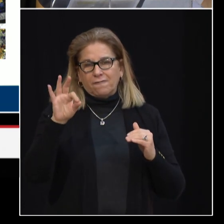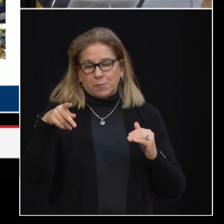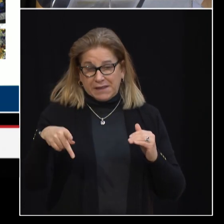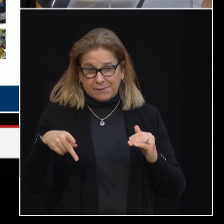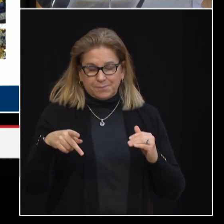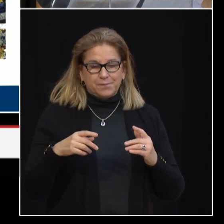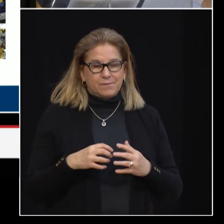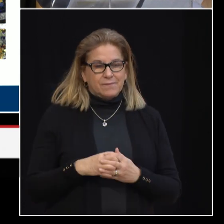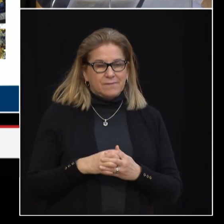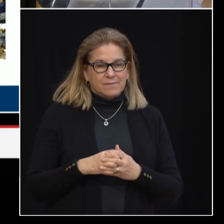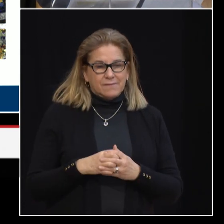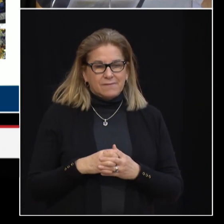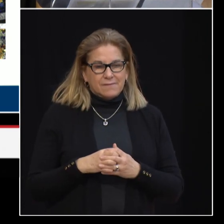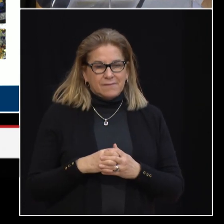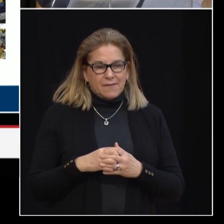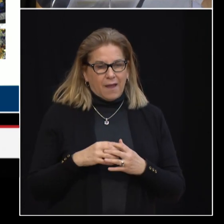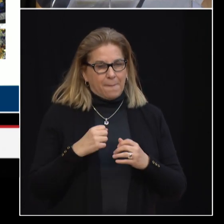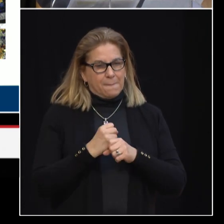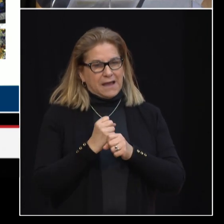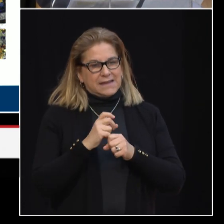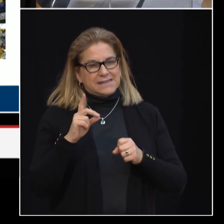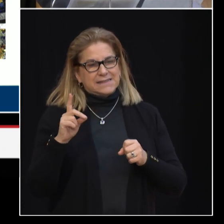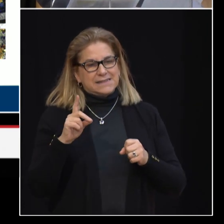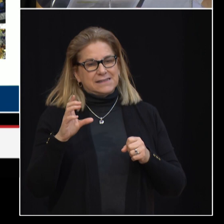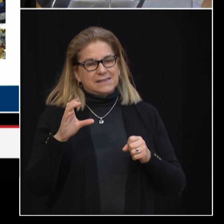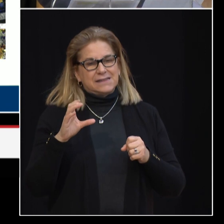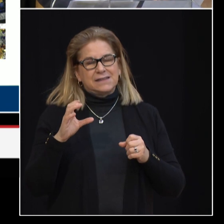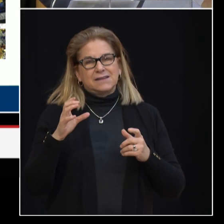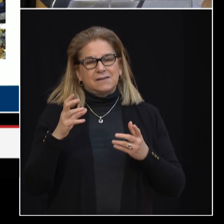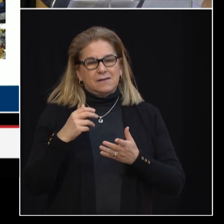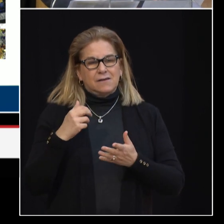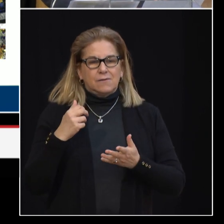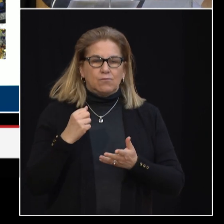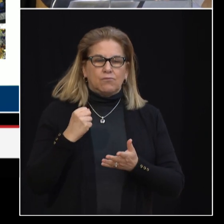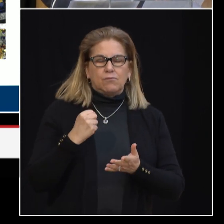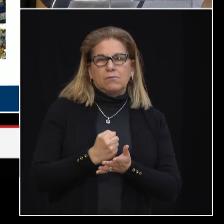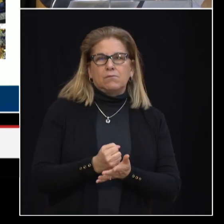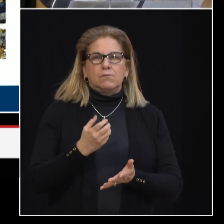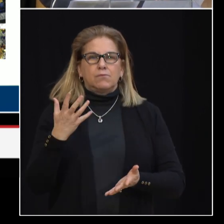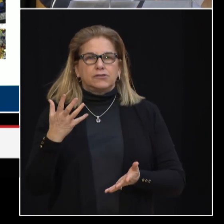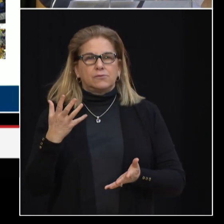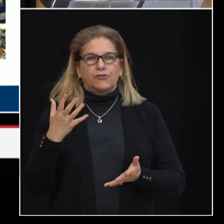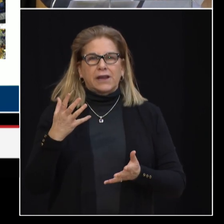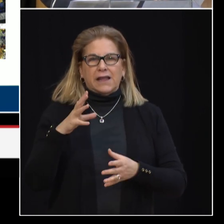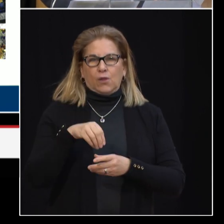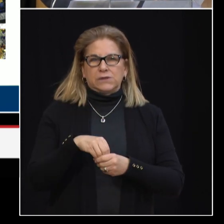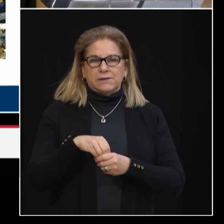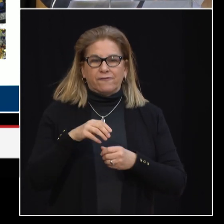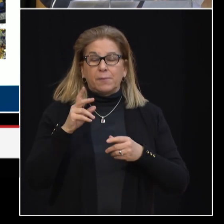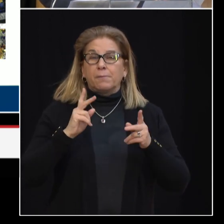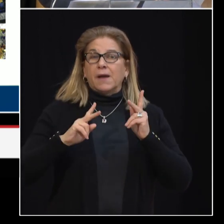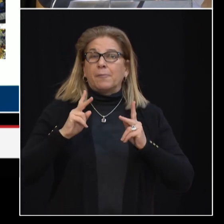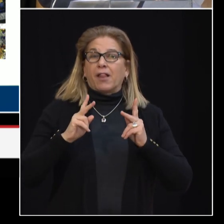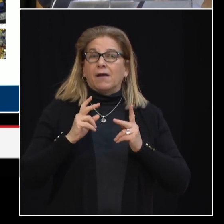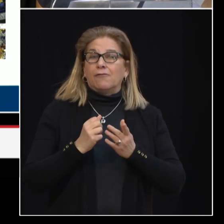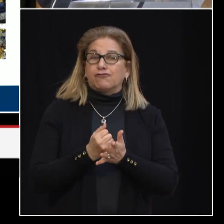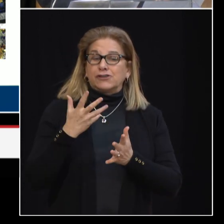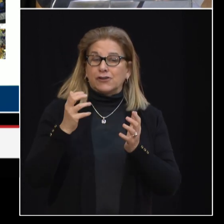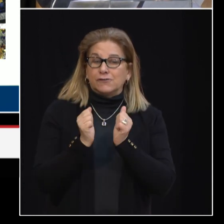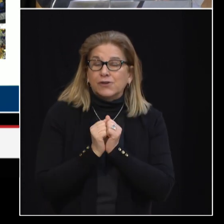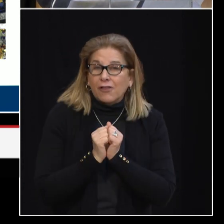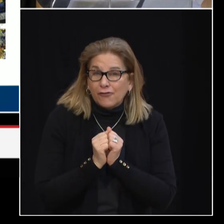industry and make DC's prosperity more inclusive. For more information on these projects, please visit our website,